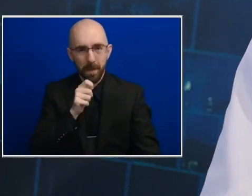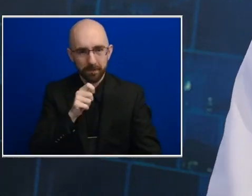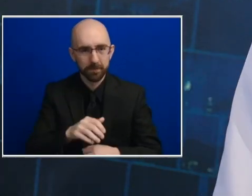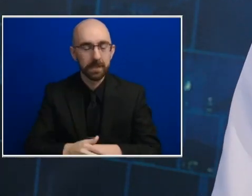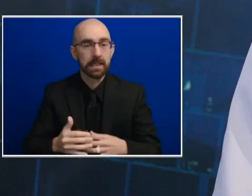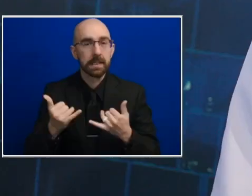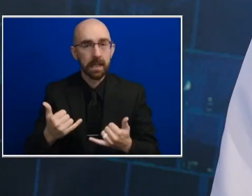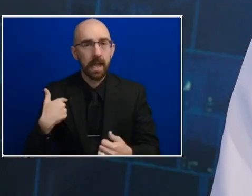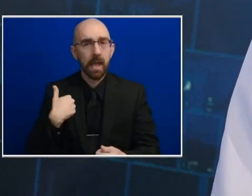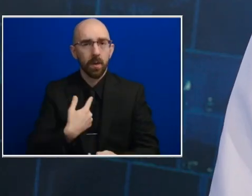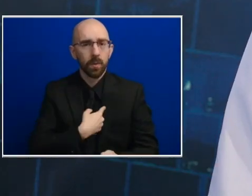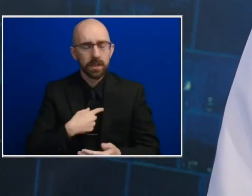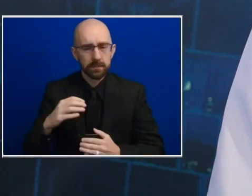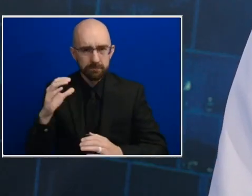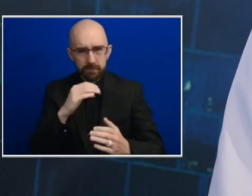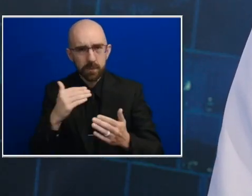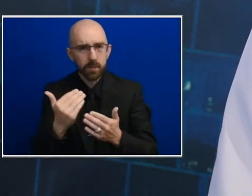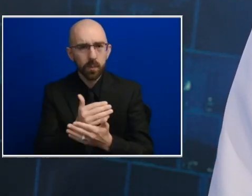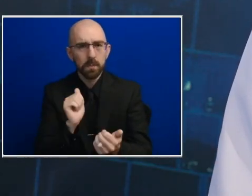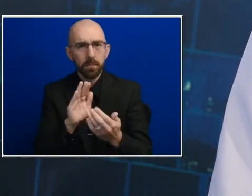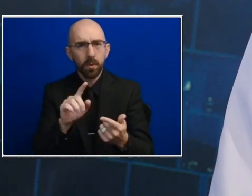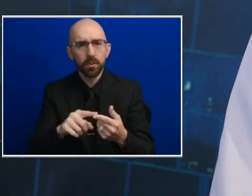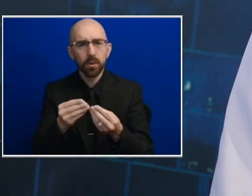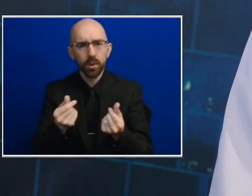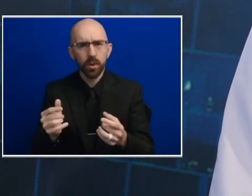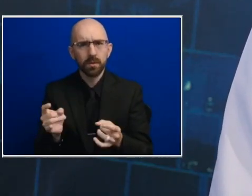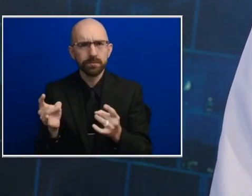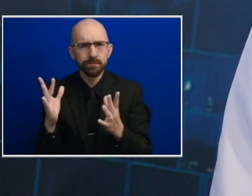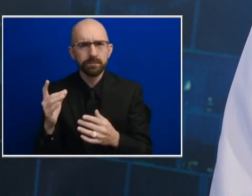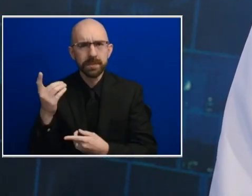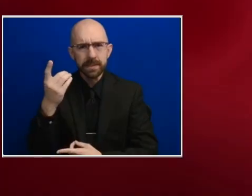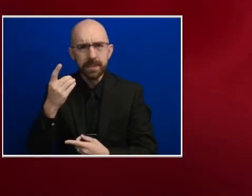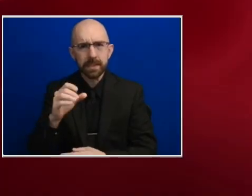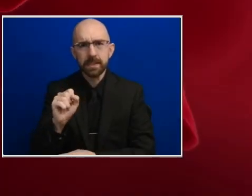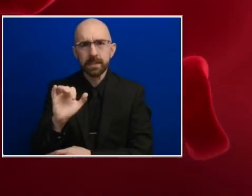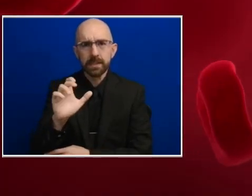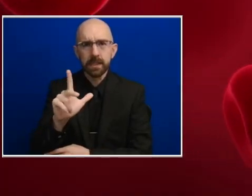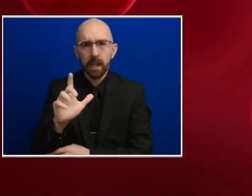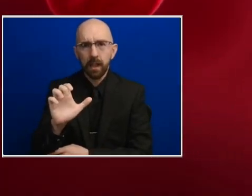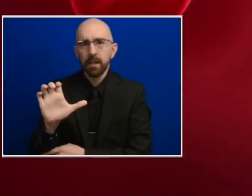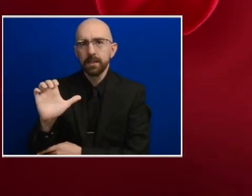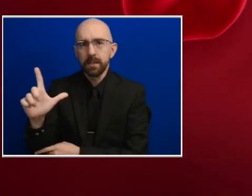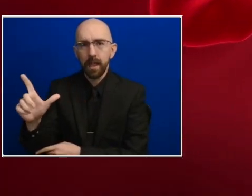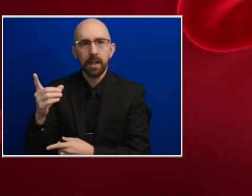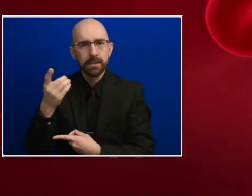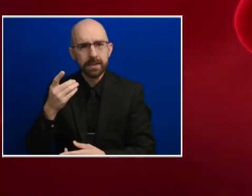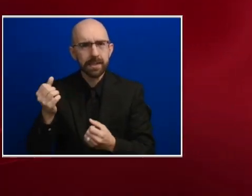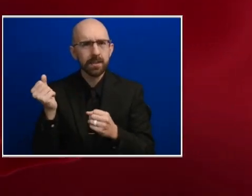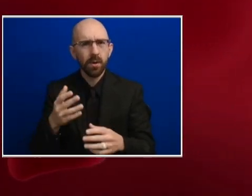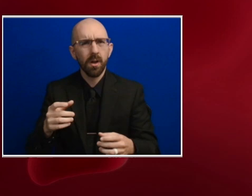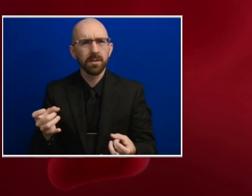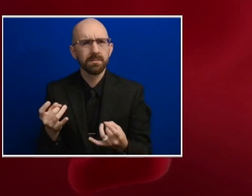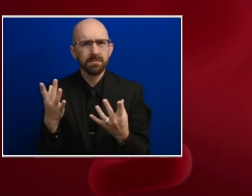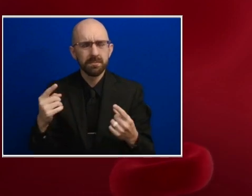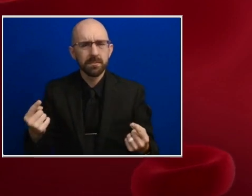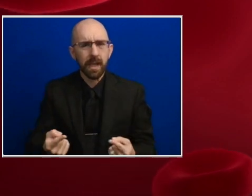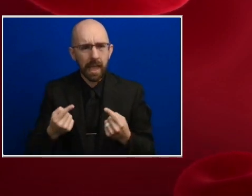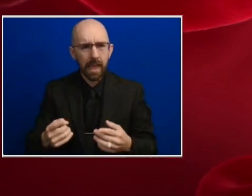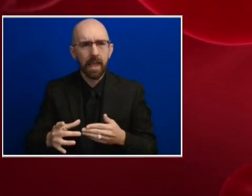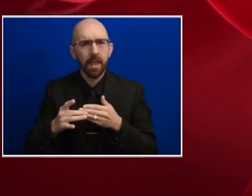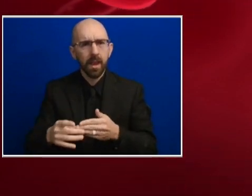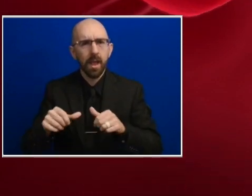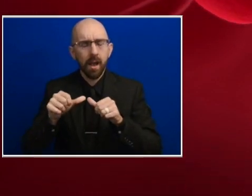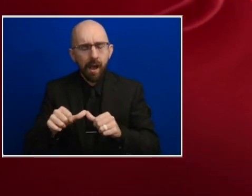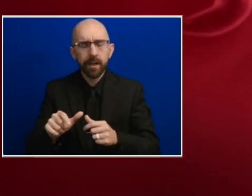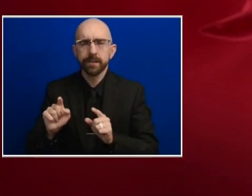exploring a new approach to curing a horrible disease. Sickle cell disease causes terrible pain, leading to constant doctor's visits and